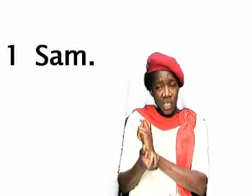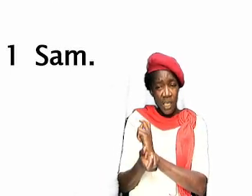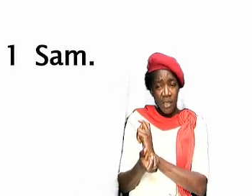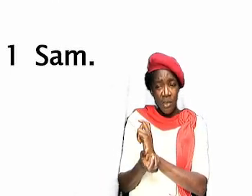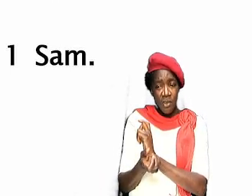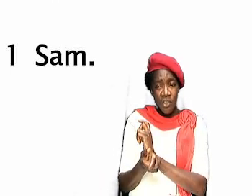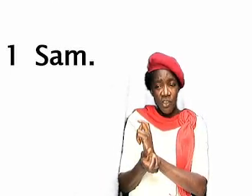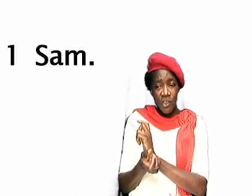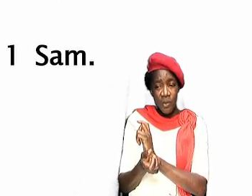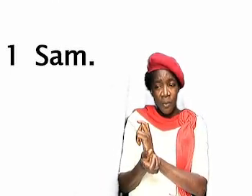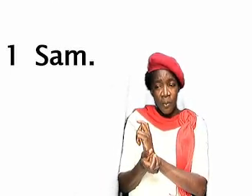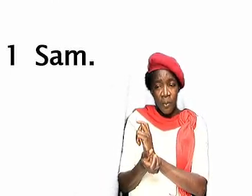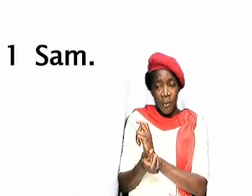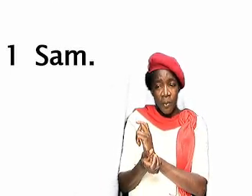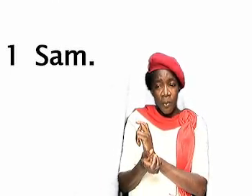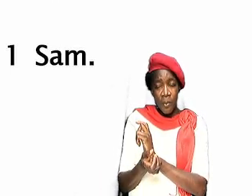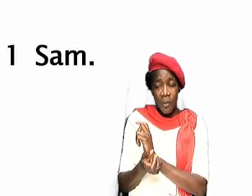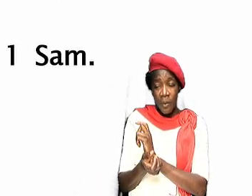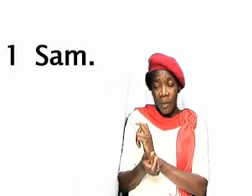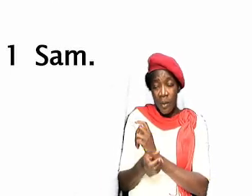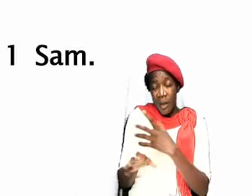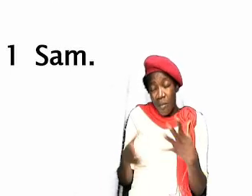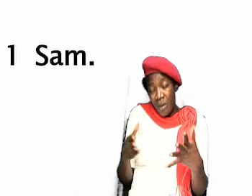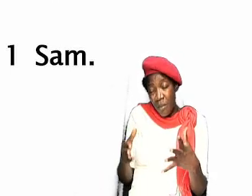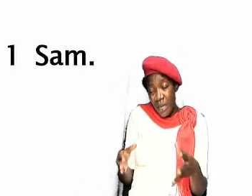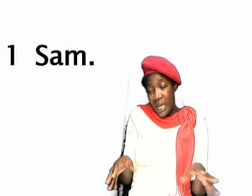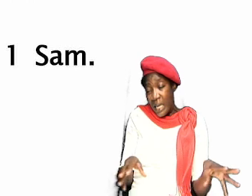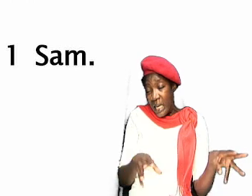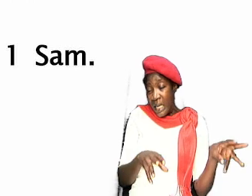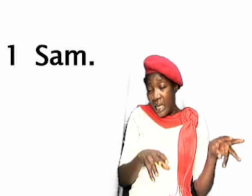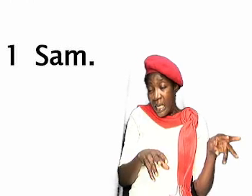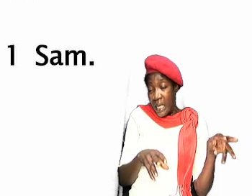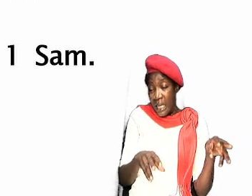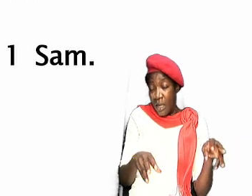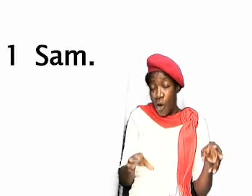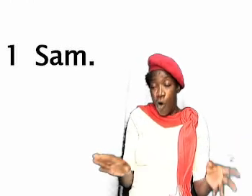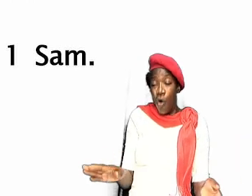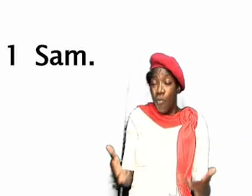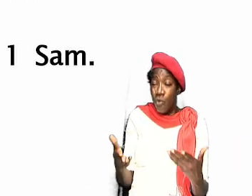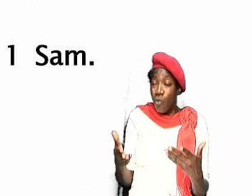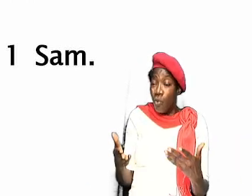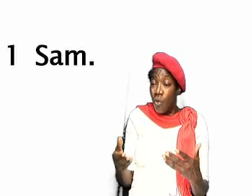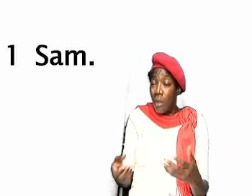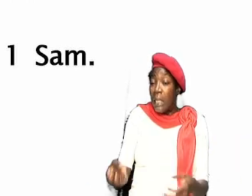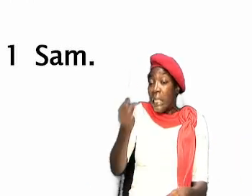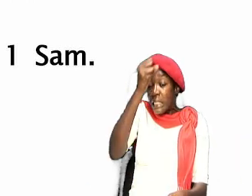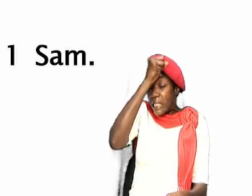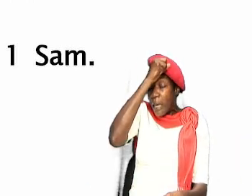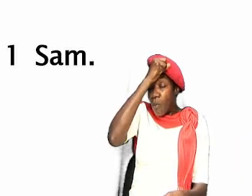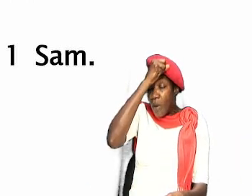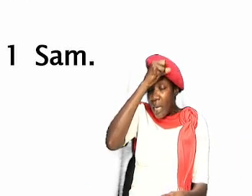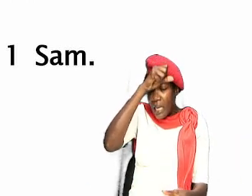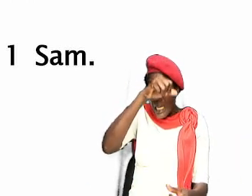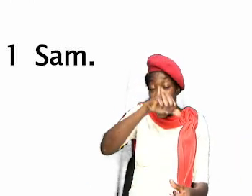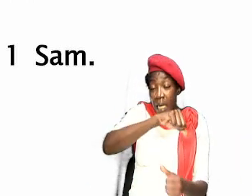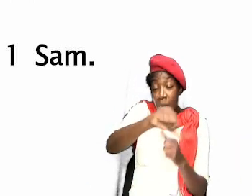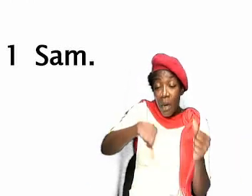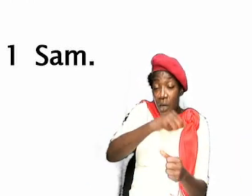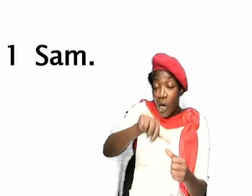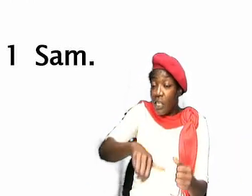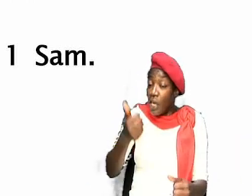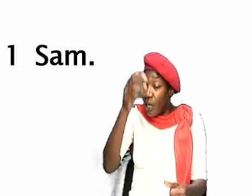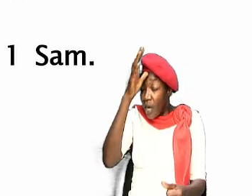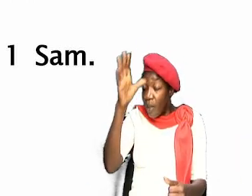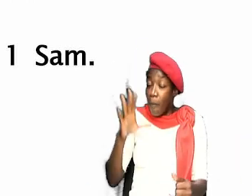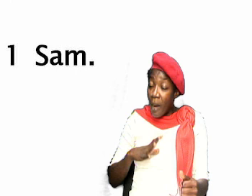If it was left up to Samuel, Samuel would have anointed Eliab. But the Lord said, I